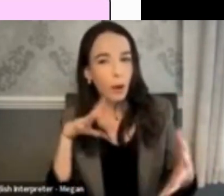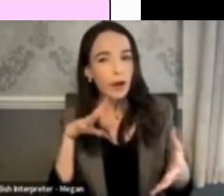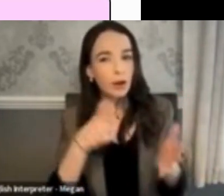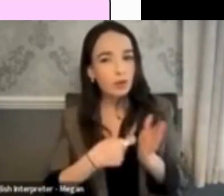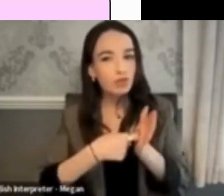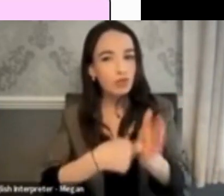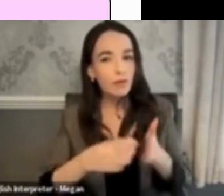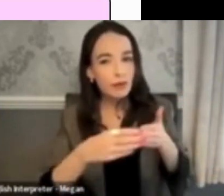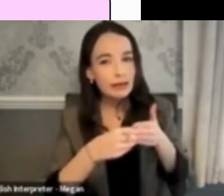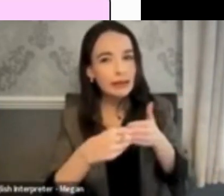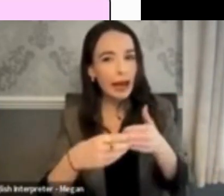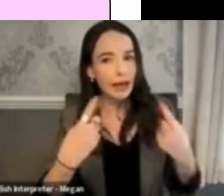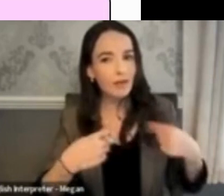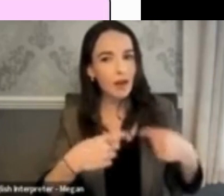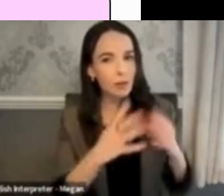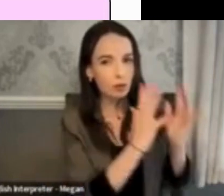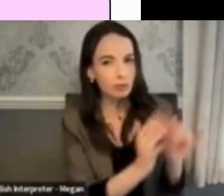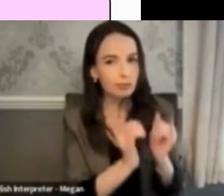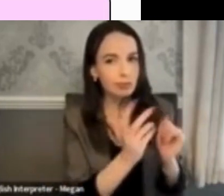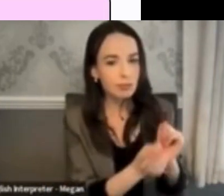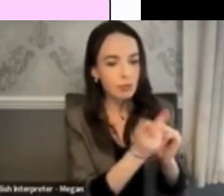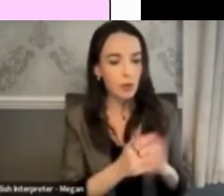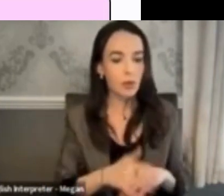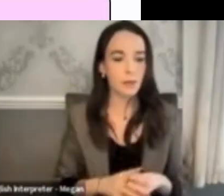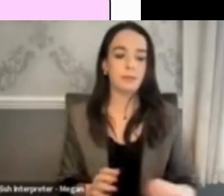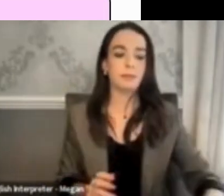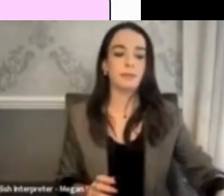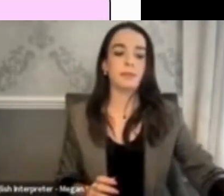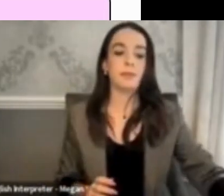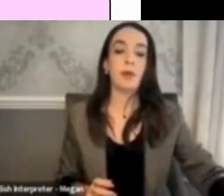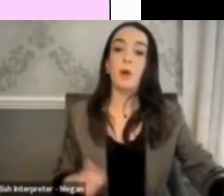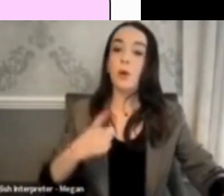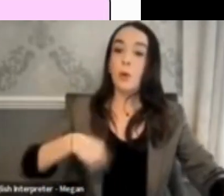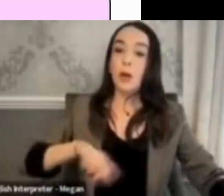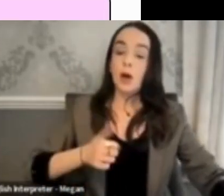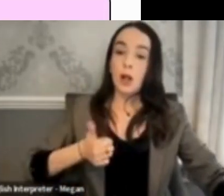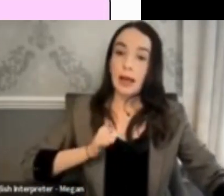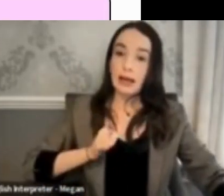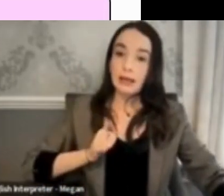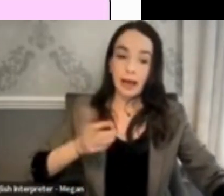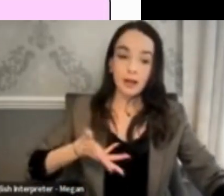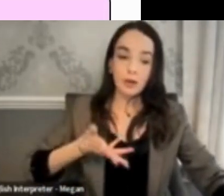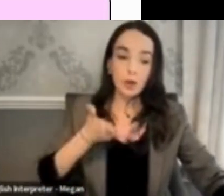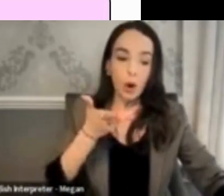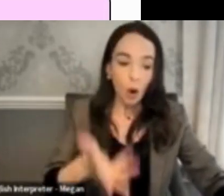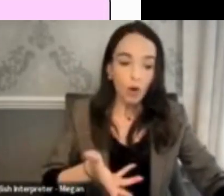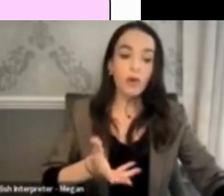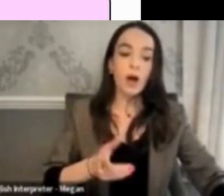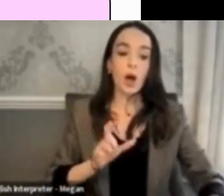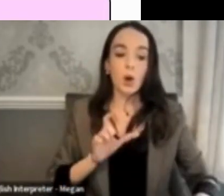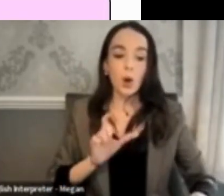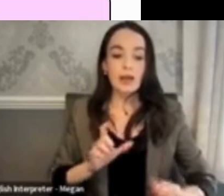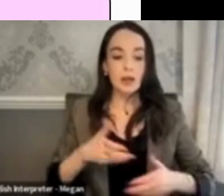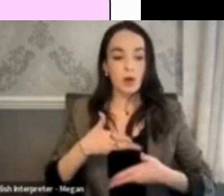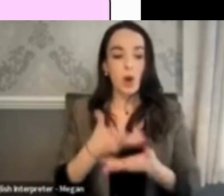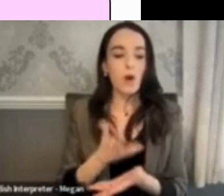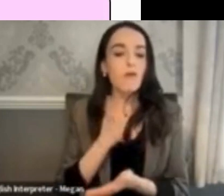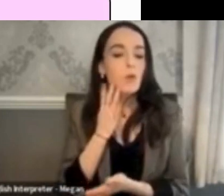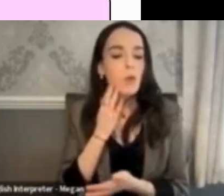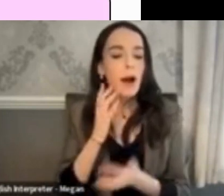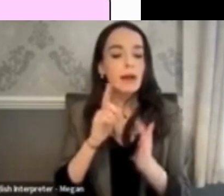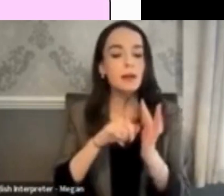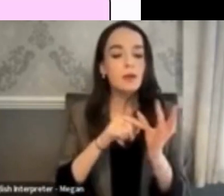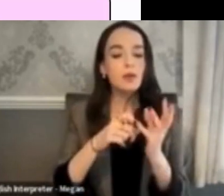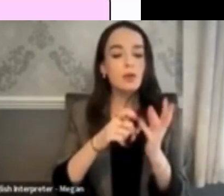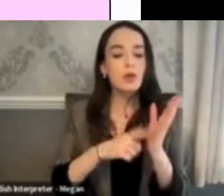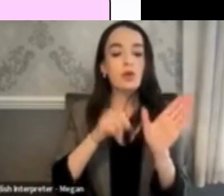available. We're expecting to issue conditional offers for the Capital Grant in July 2024, and you will have until